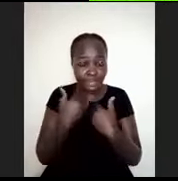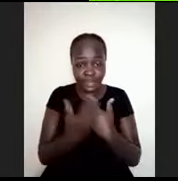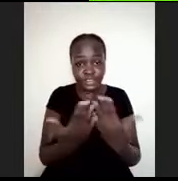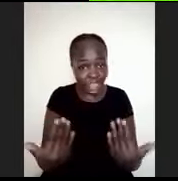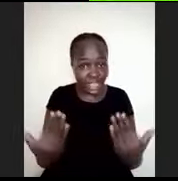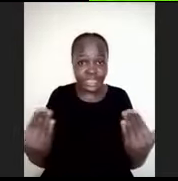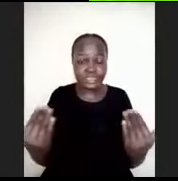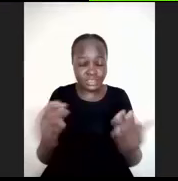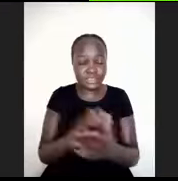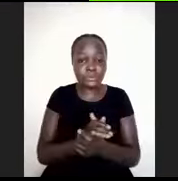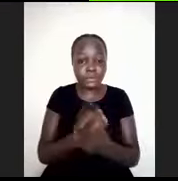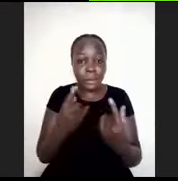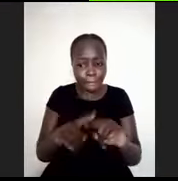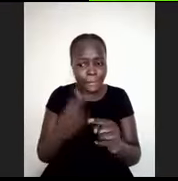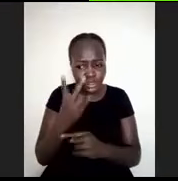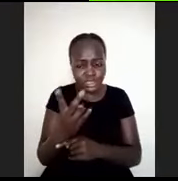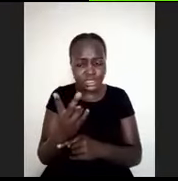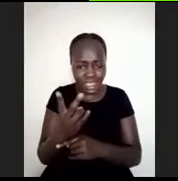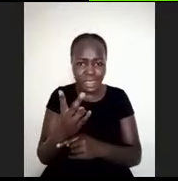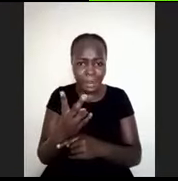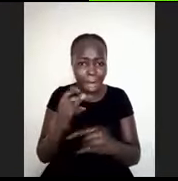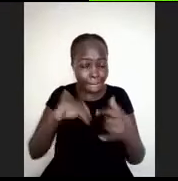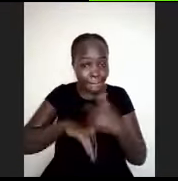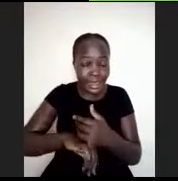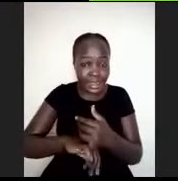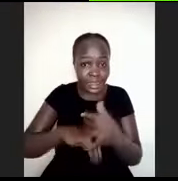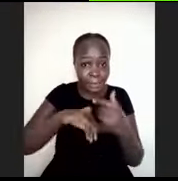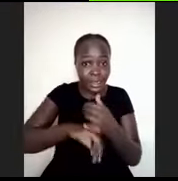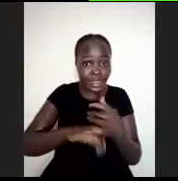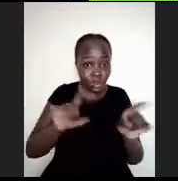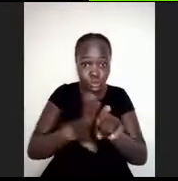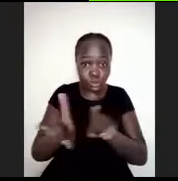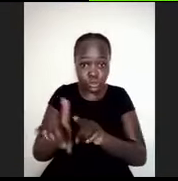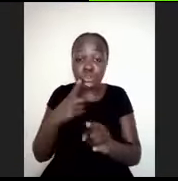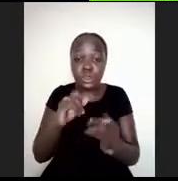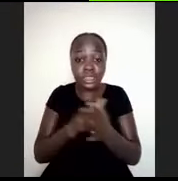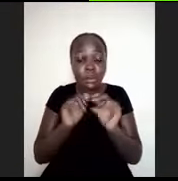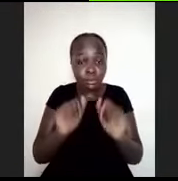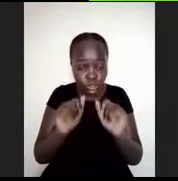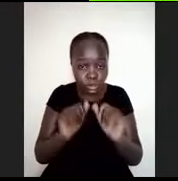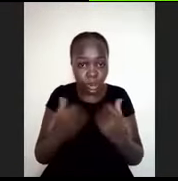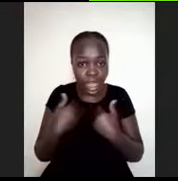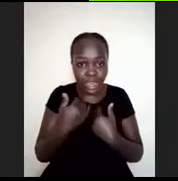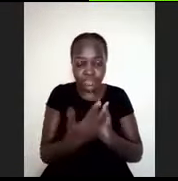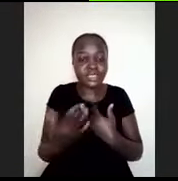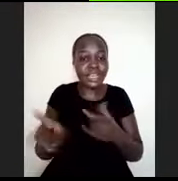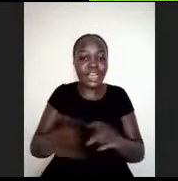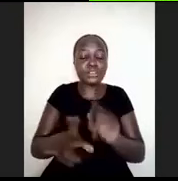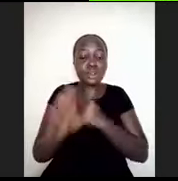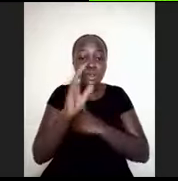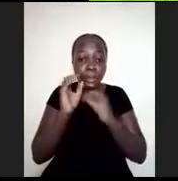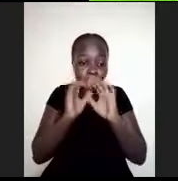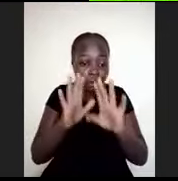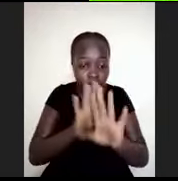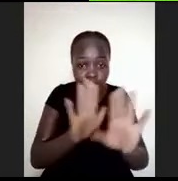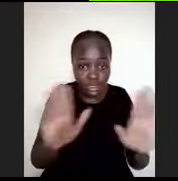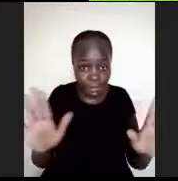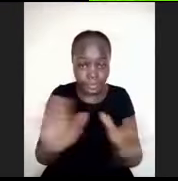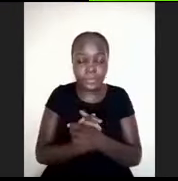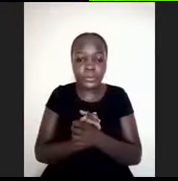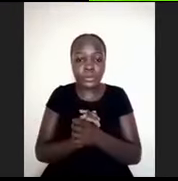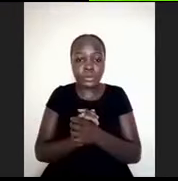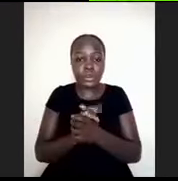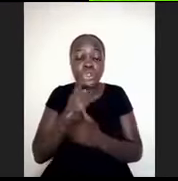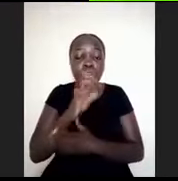But you see, they marry actually also so that they can have children as God blesses them. So they're in the